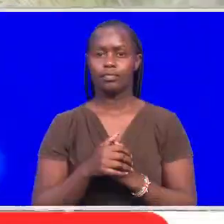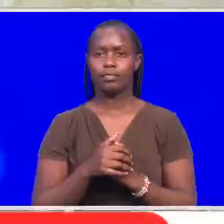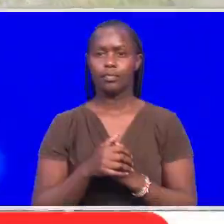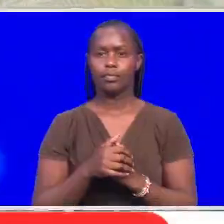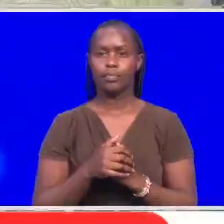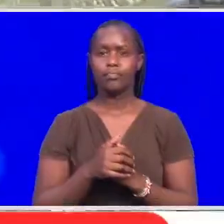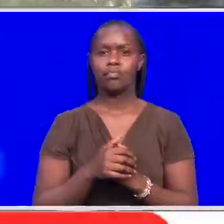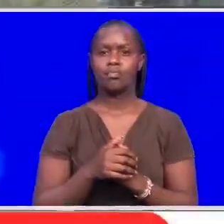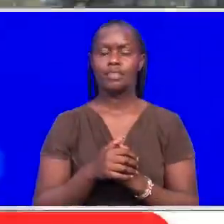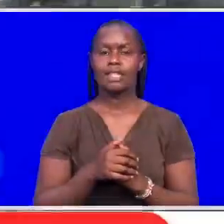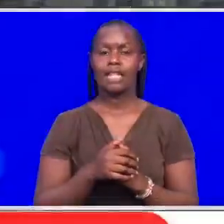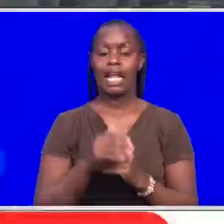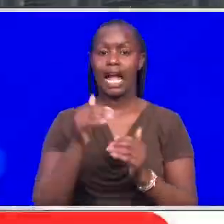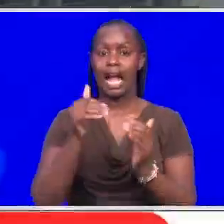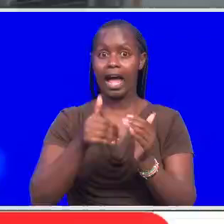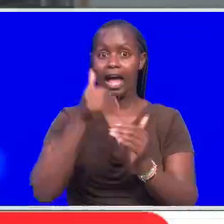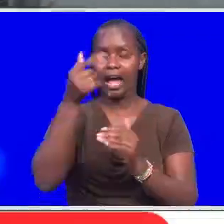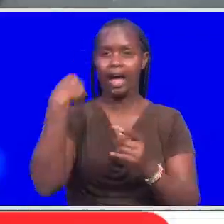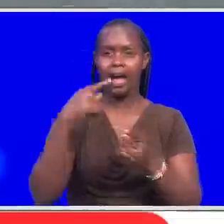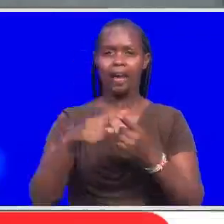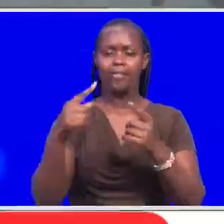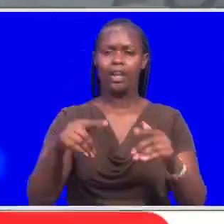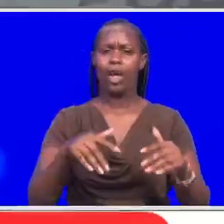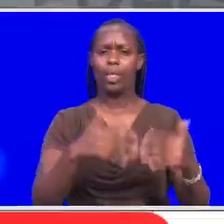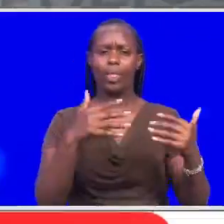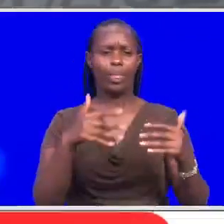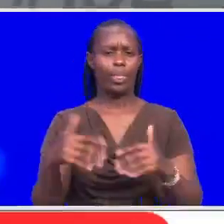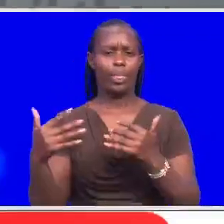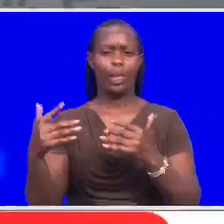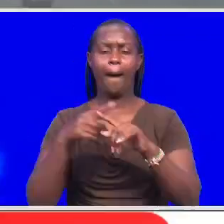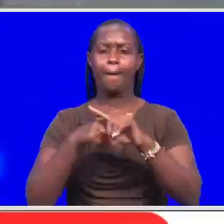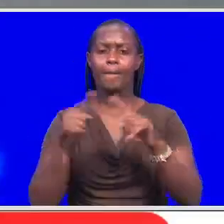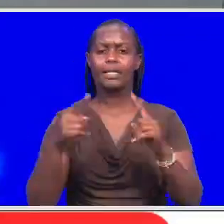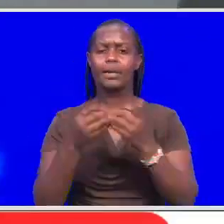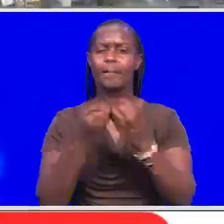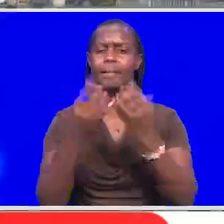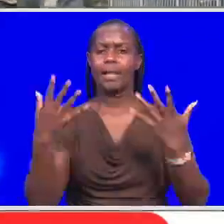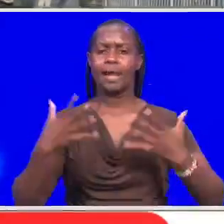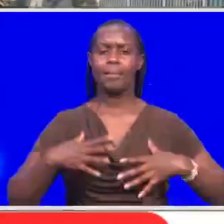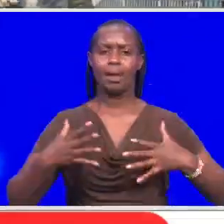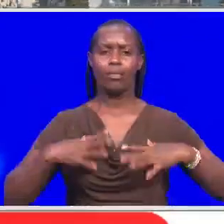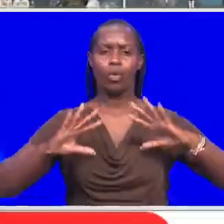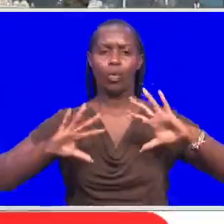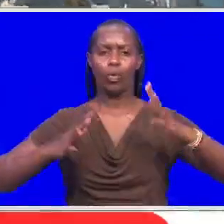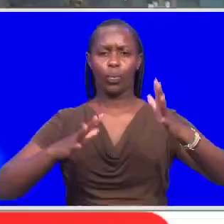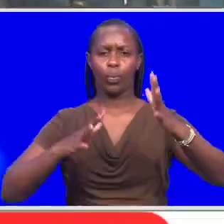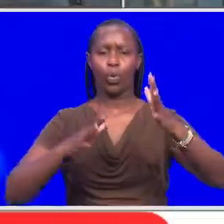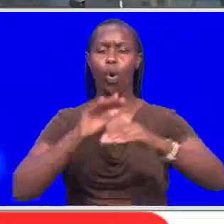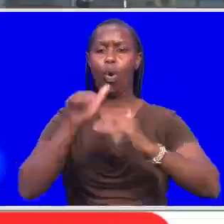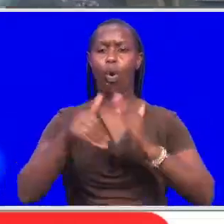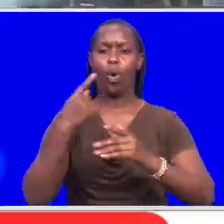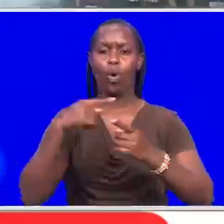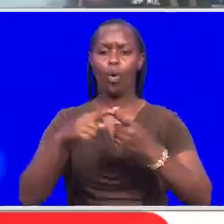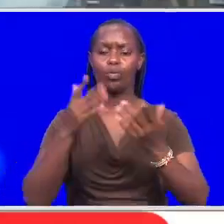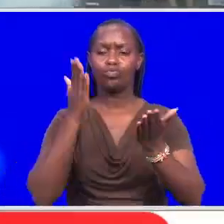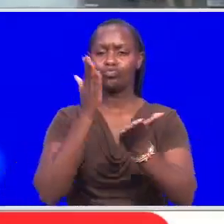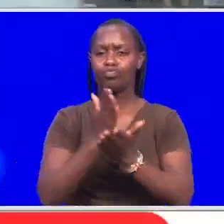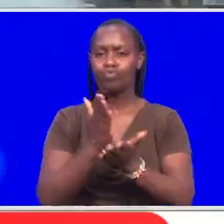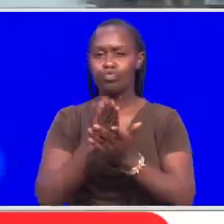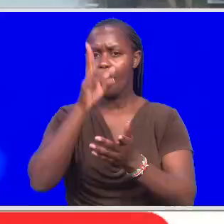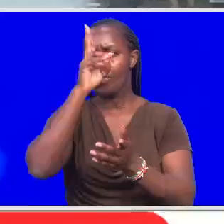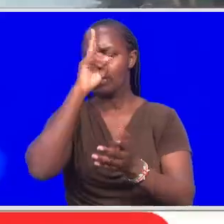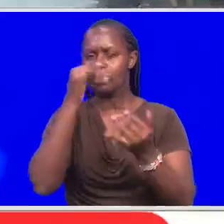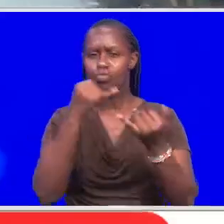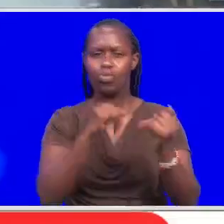Amid escalating tensions, more joined the drones, defiantly facing tear gas and water cannons deployed